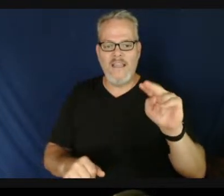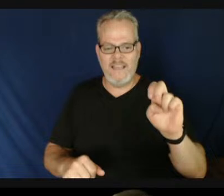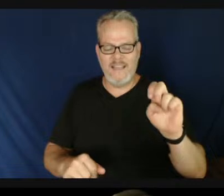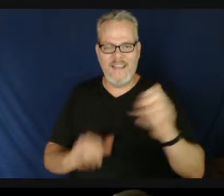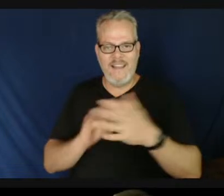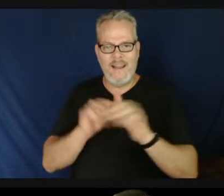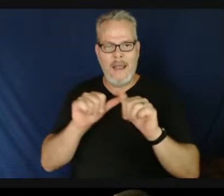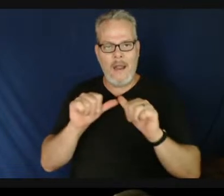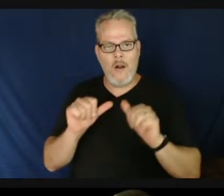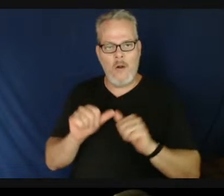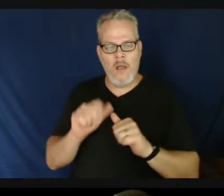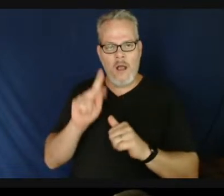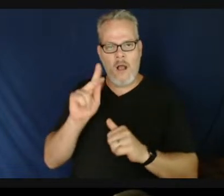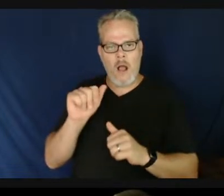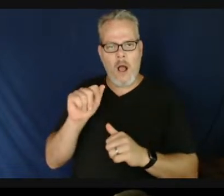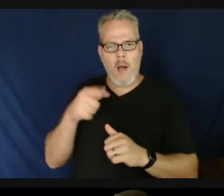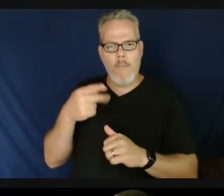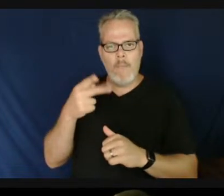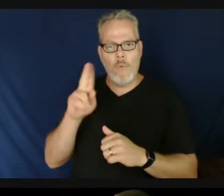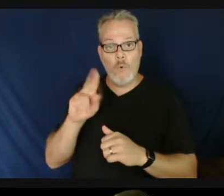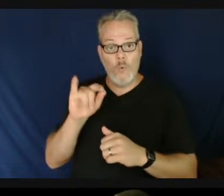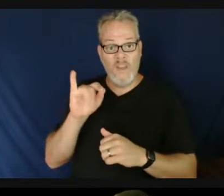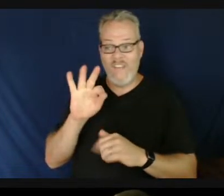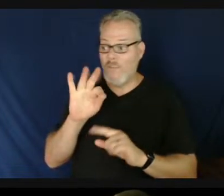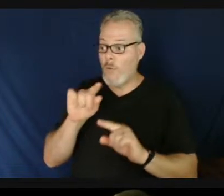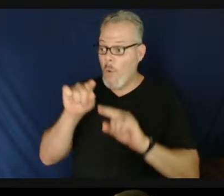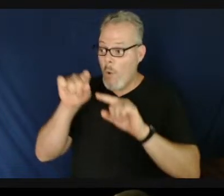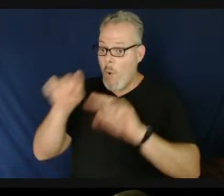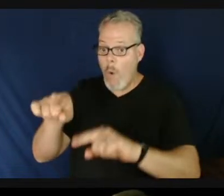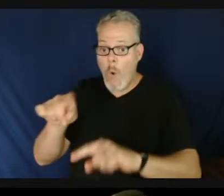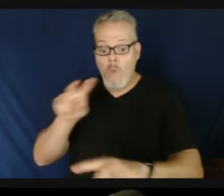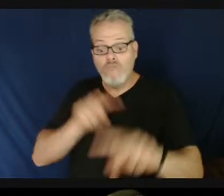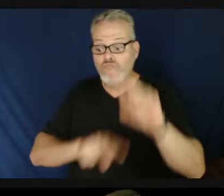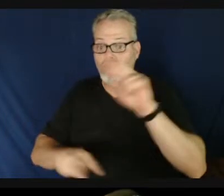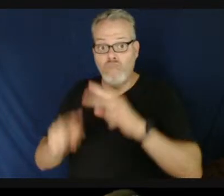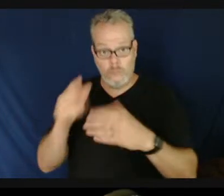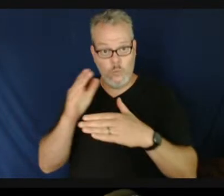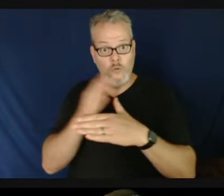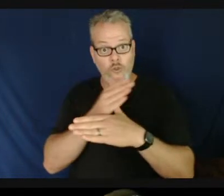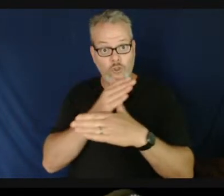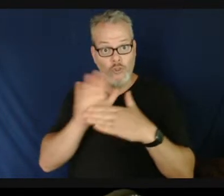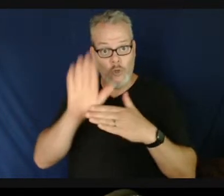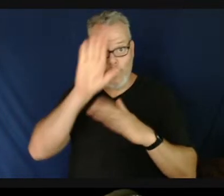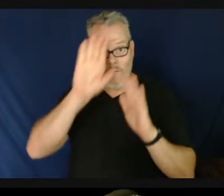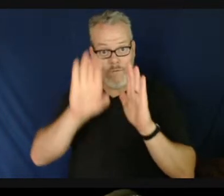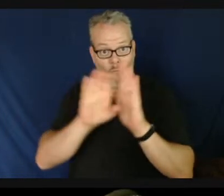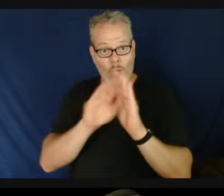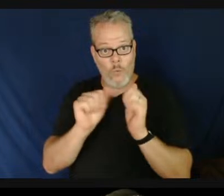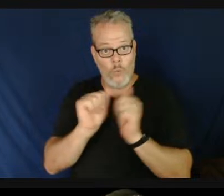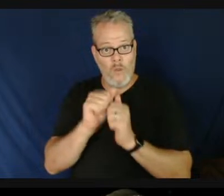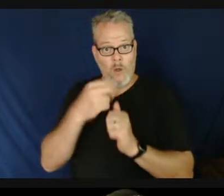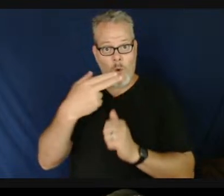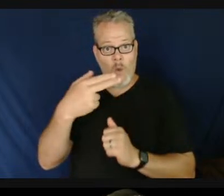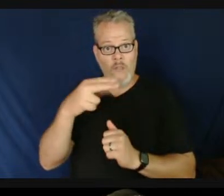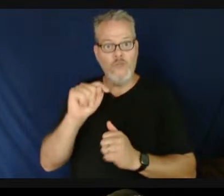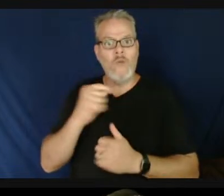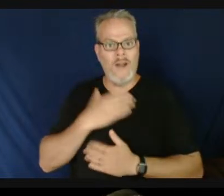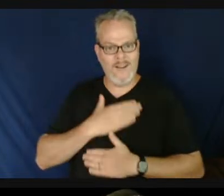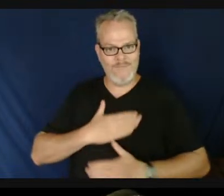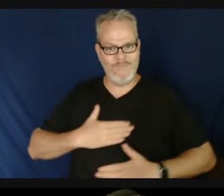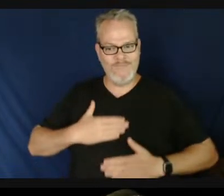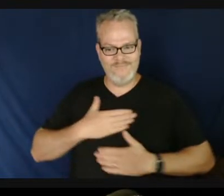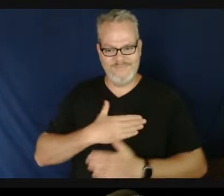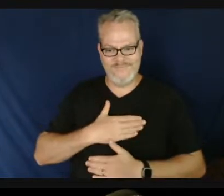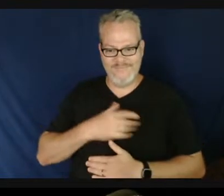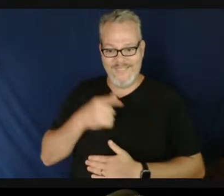to see if it starts growing. If anybody goes up there and would like to share a picture on Hawaii Tracker, I'd appreciate that. The overlook remains open,